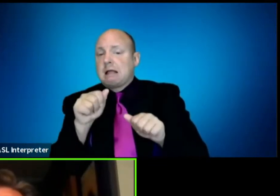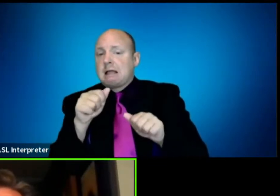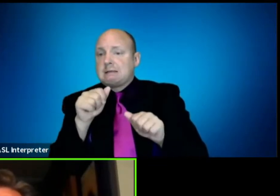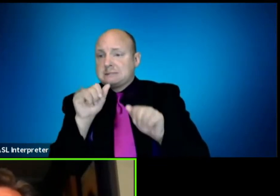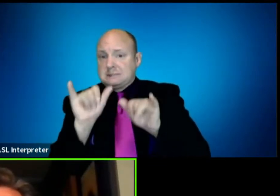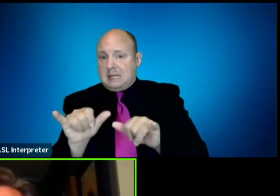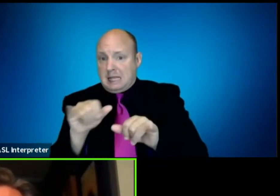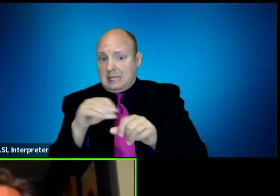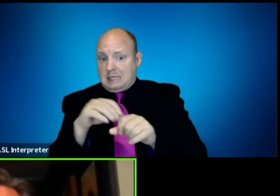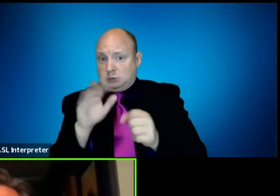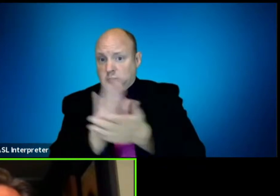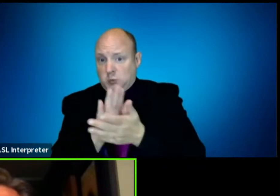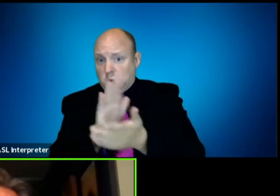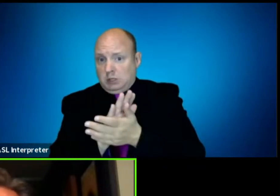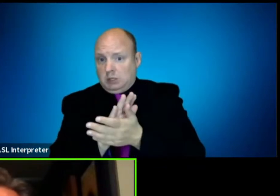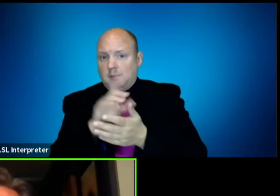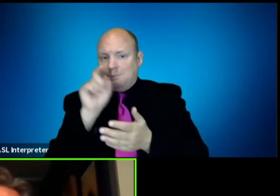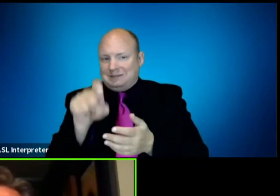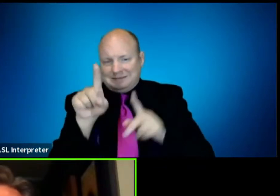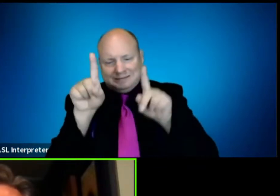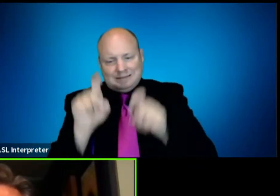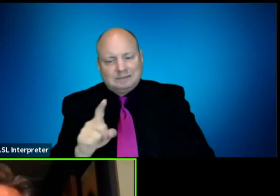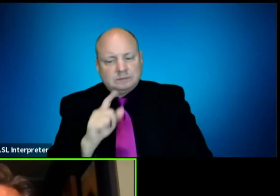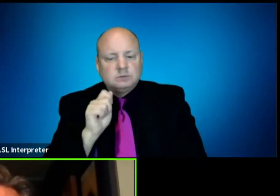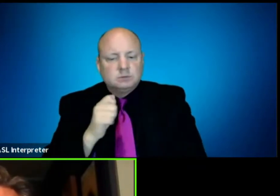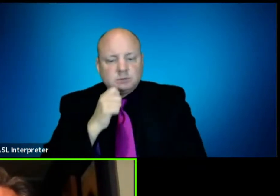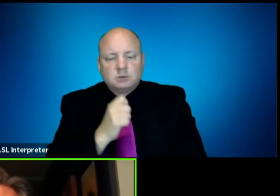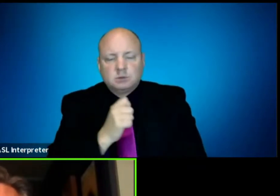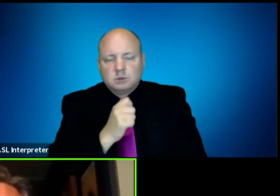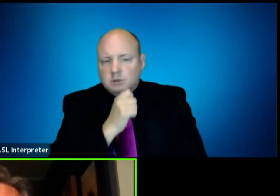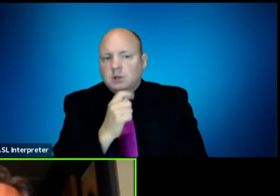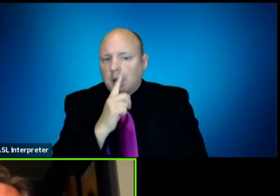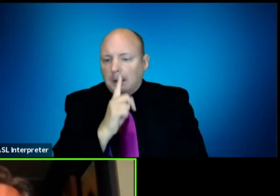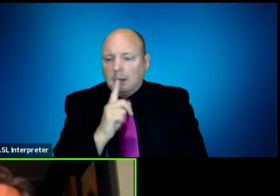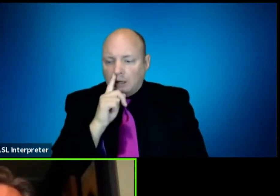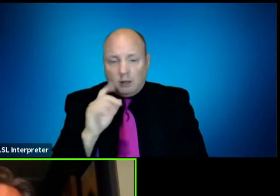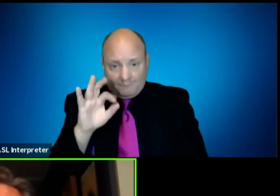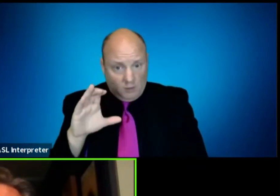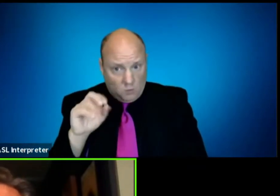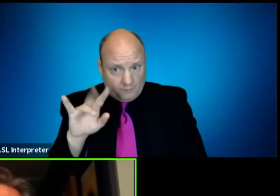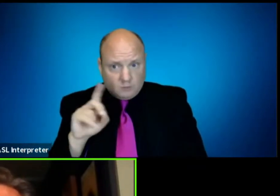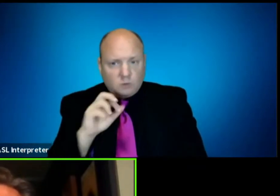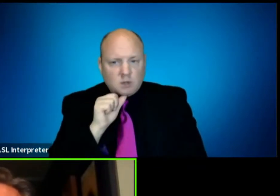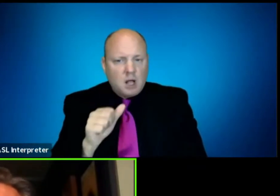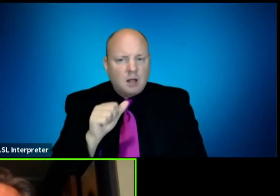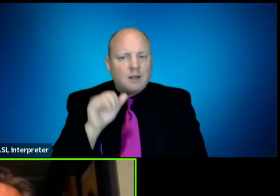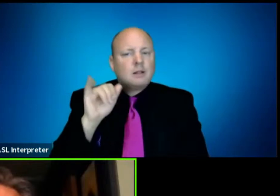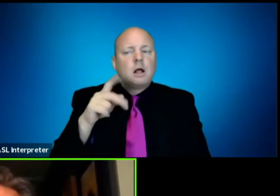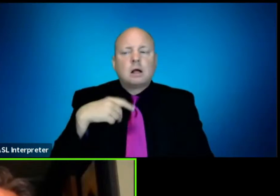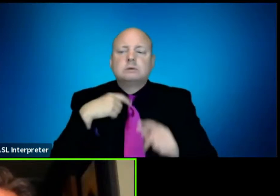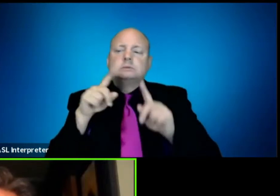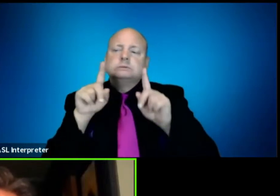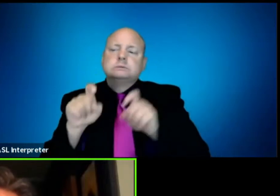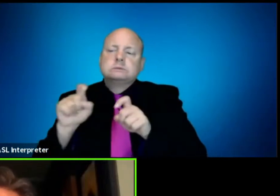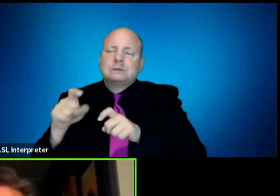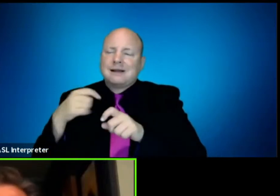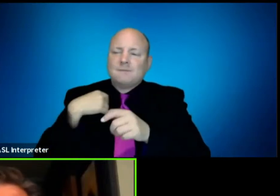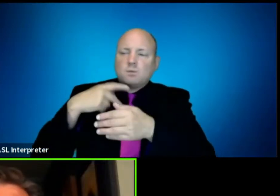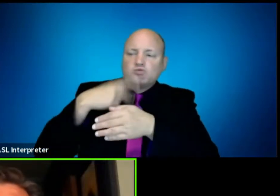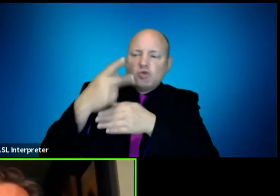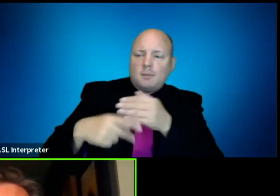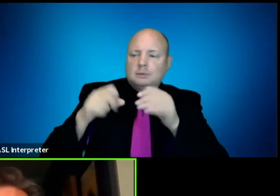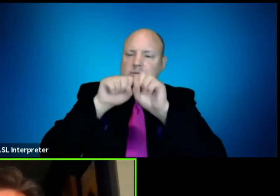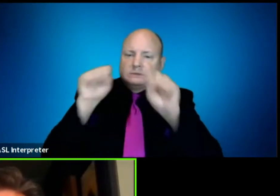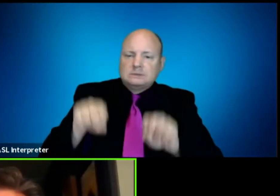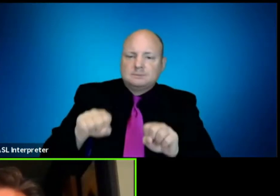process over with those around them, is certainly something that we've considered. But as we stepped up the new screening testing program now,